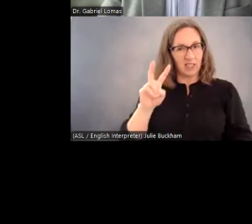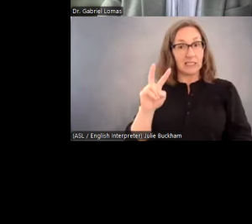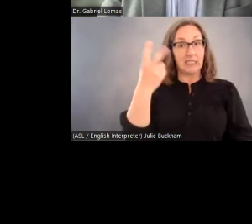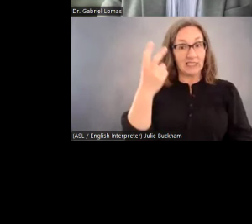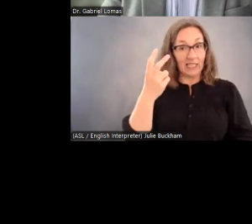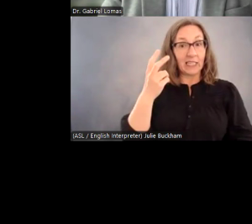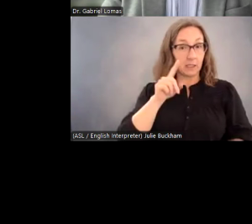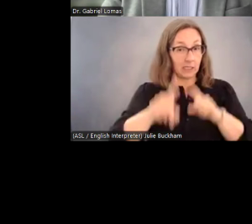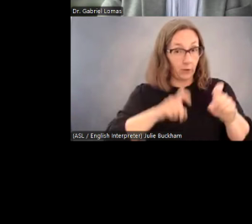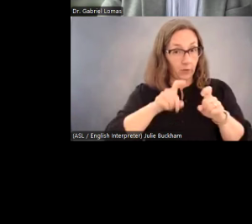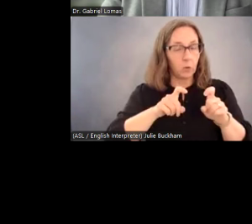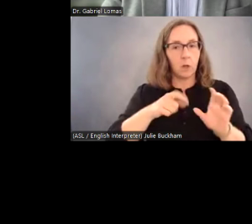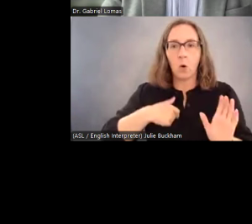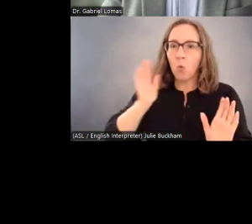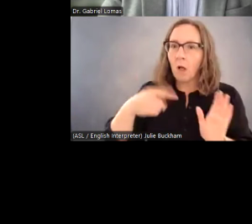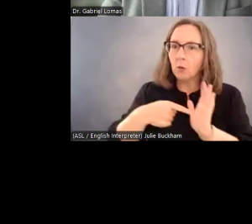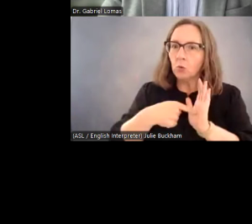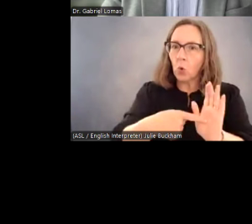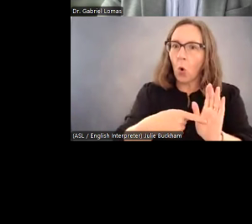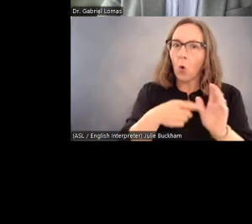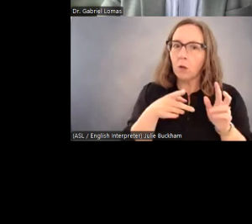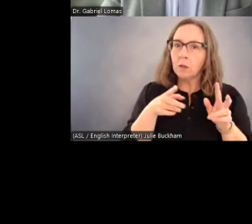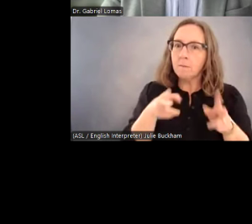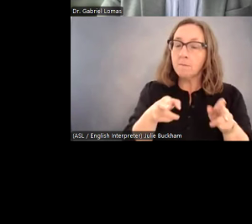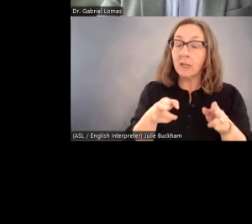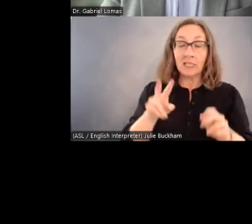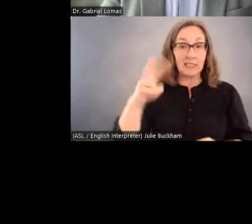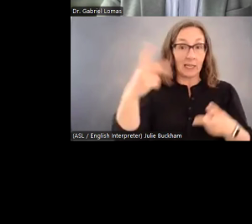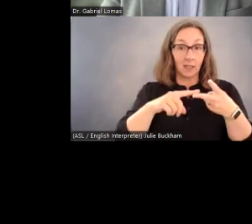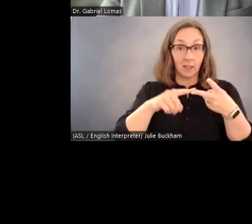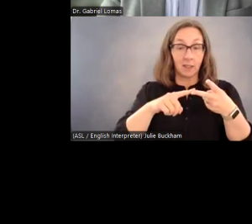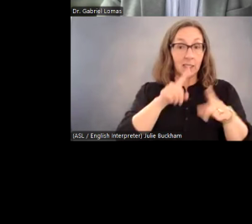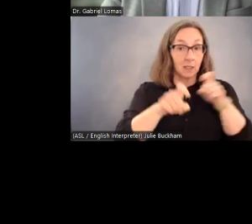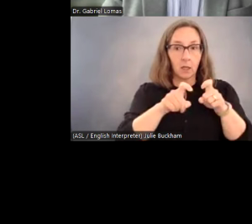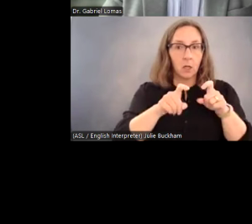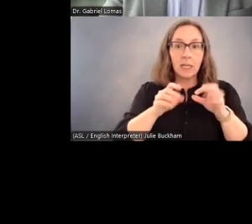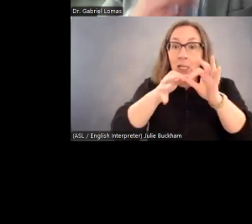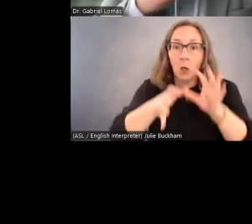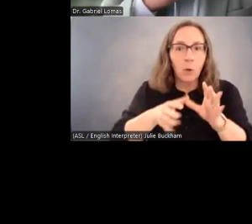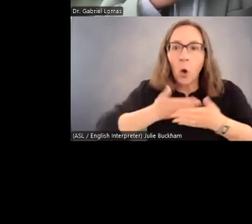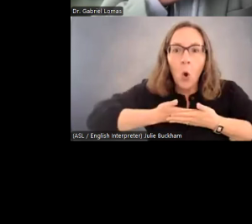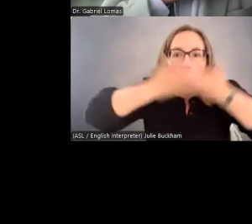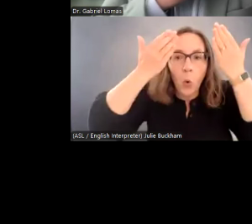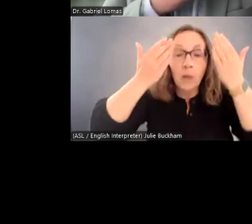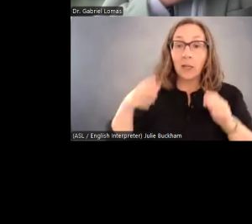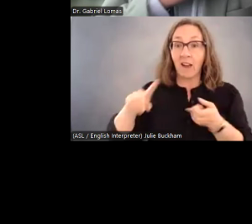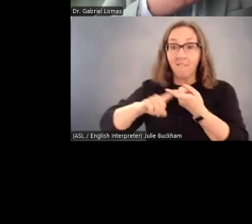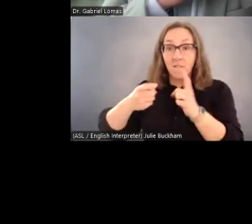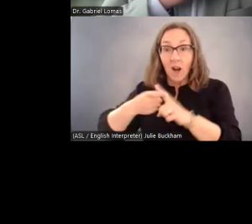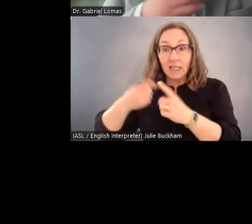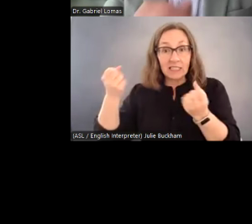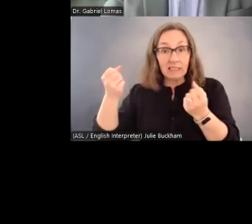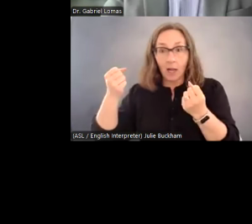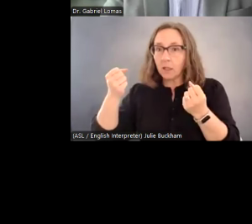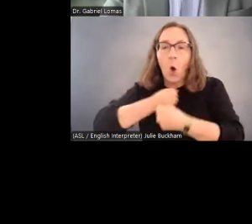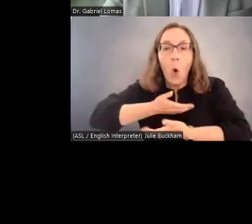to see a few excerpts from, there was no interpreter and there was no friend who could sign. So what you're going to see